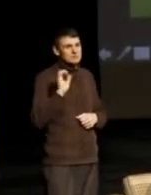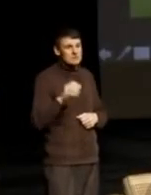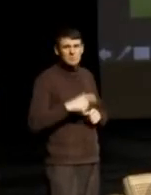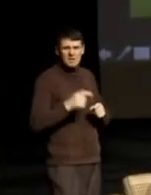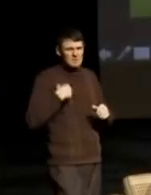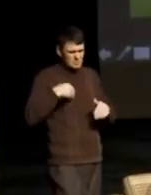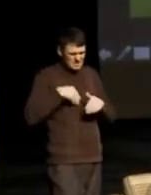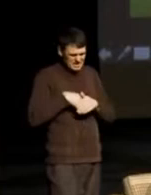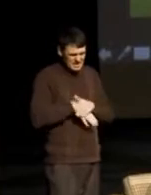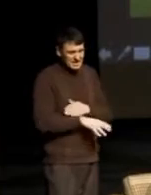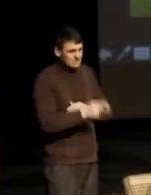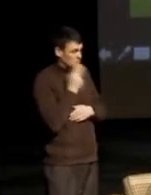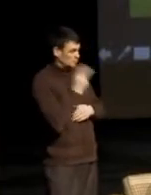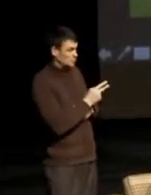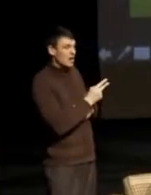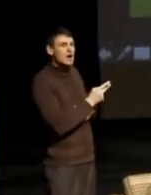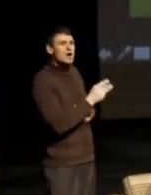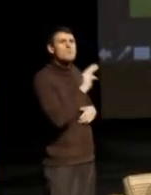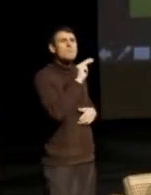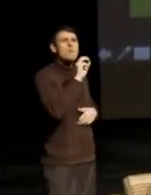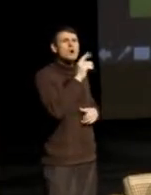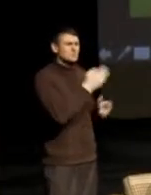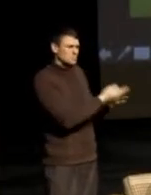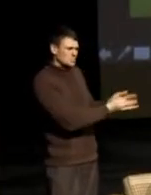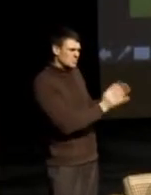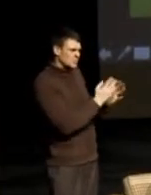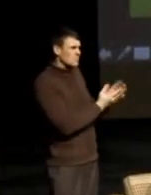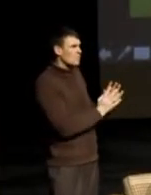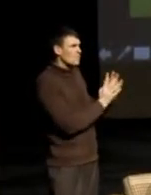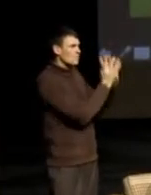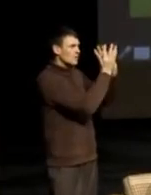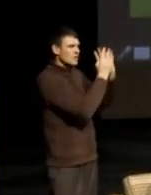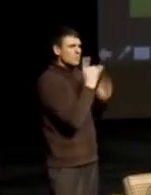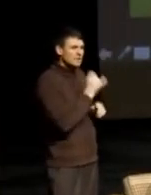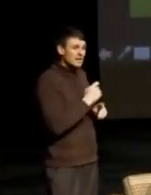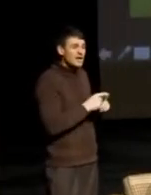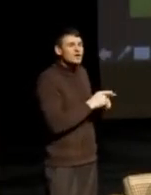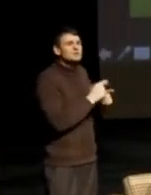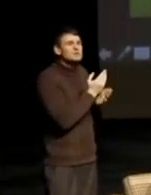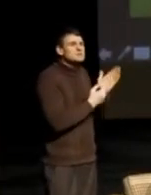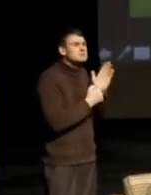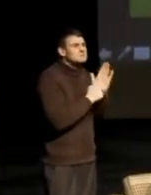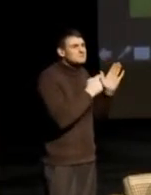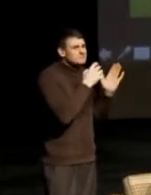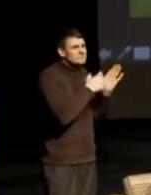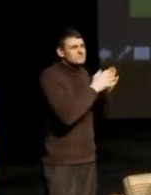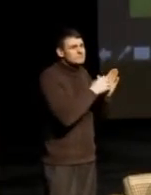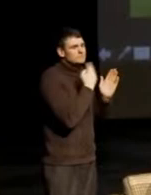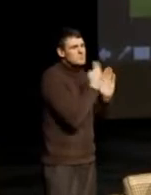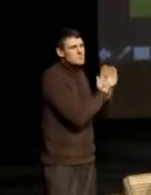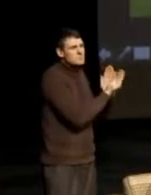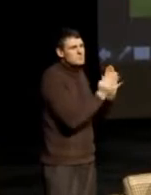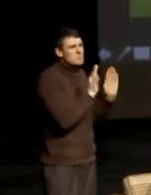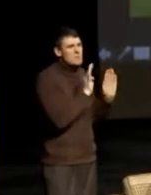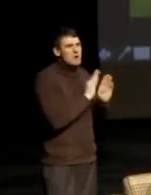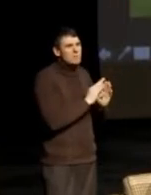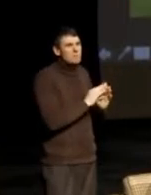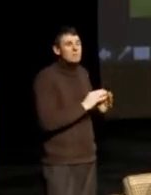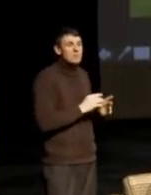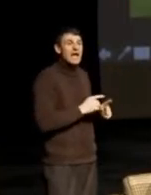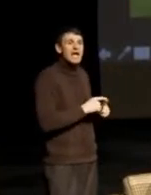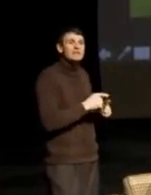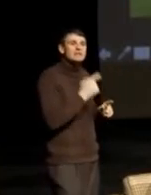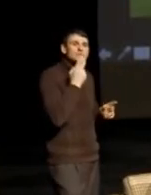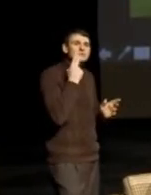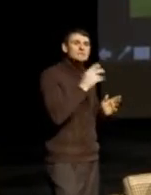of the theater, as well as some preliminary examples of what the finished panels might look like and some renderings of how the panels will be